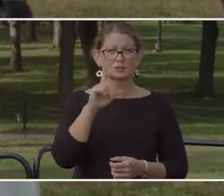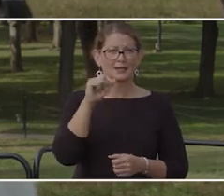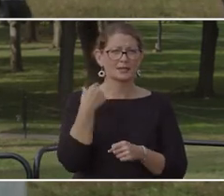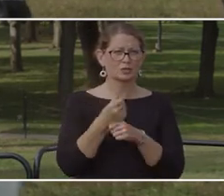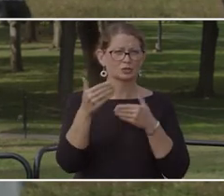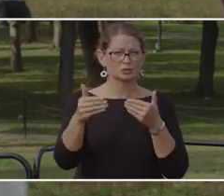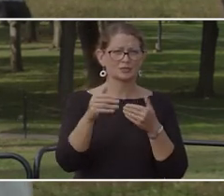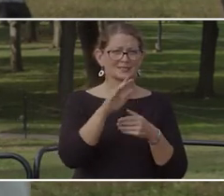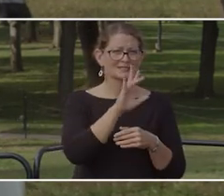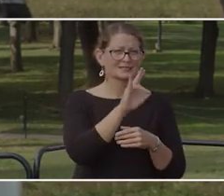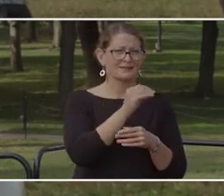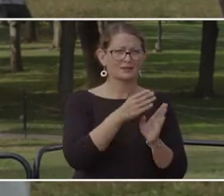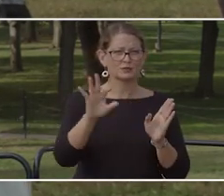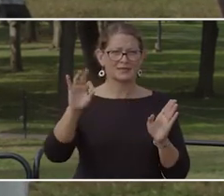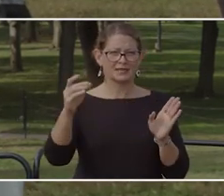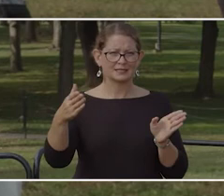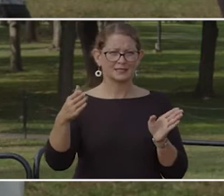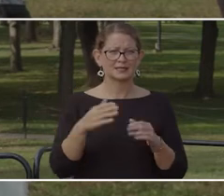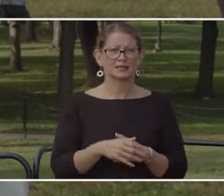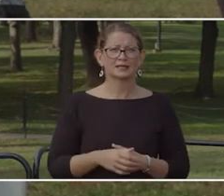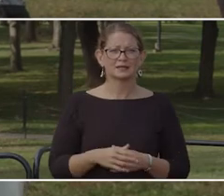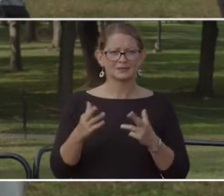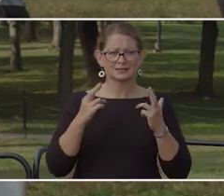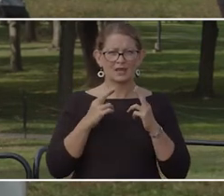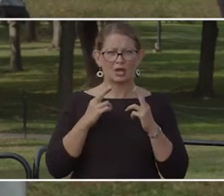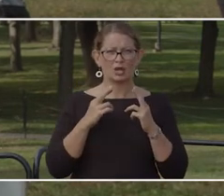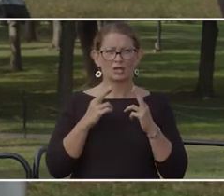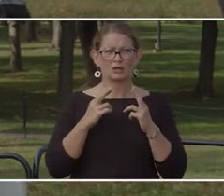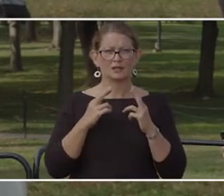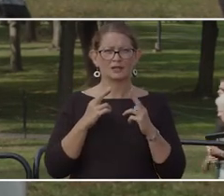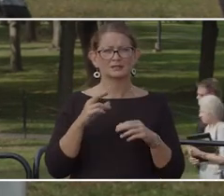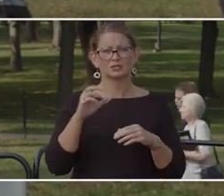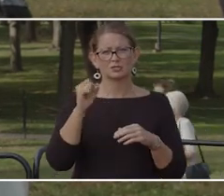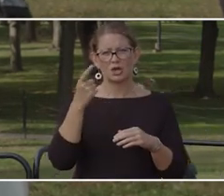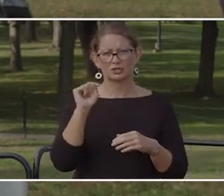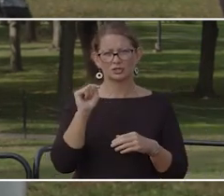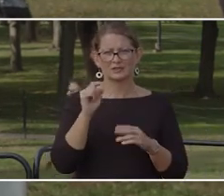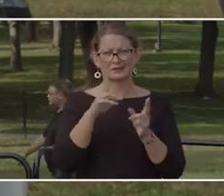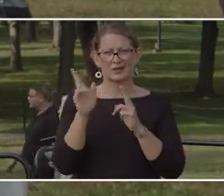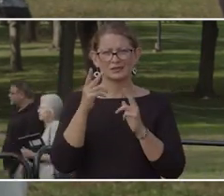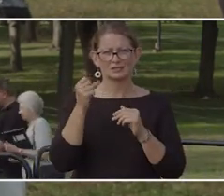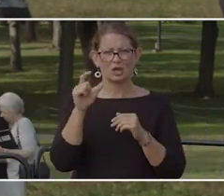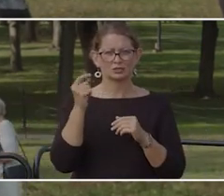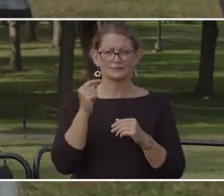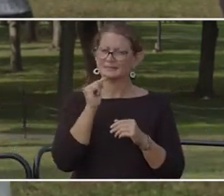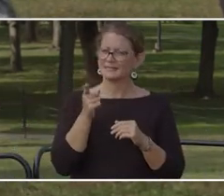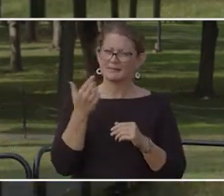years, 1970 to 1990. He retired as a gunnery sergeant, and we miss him every